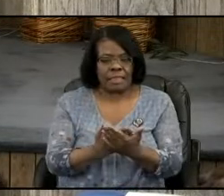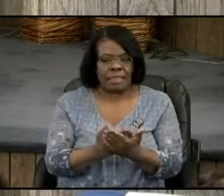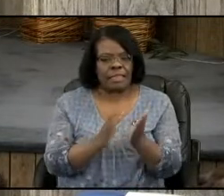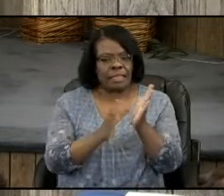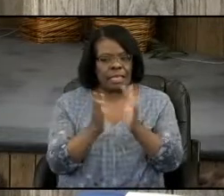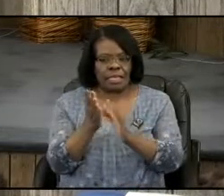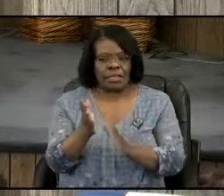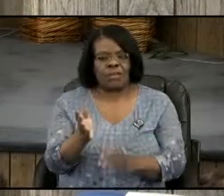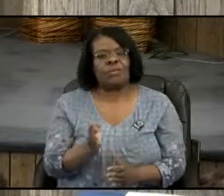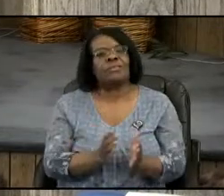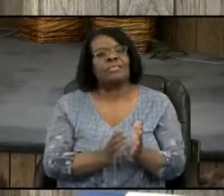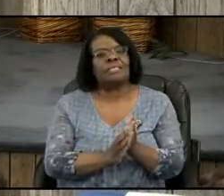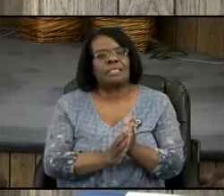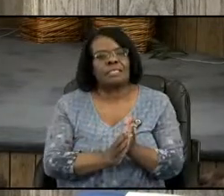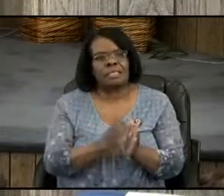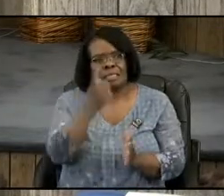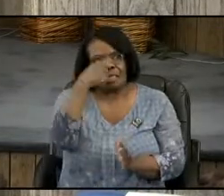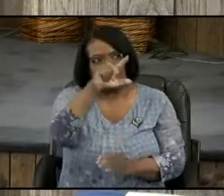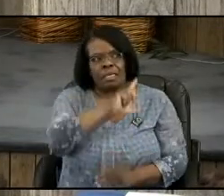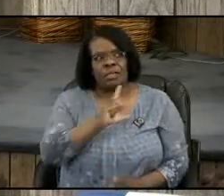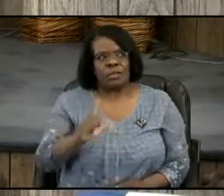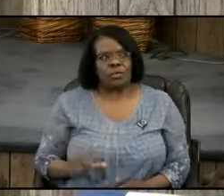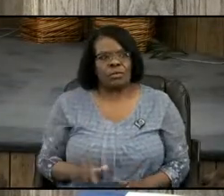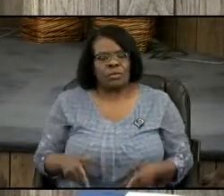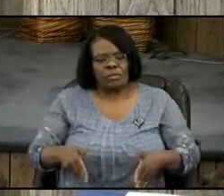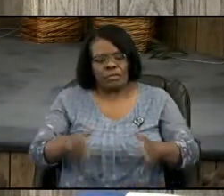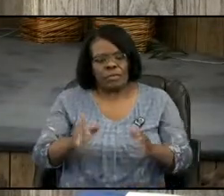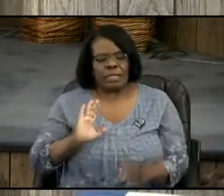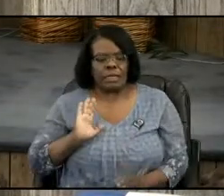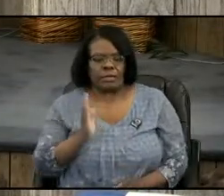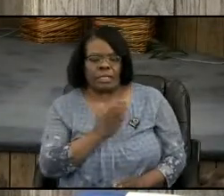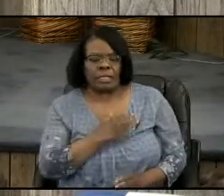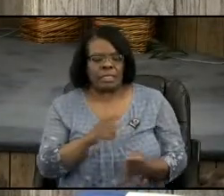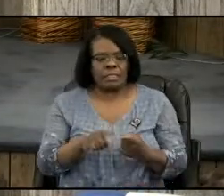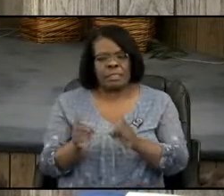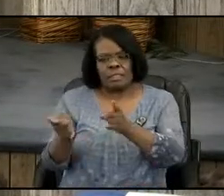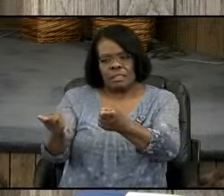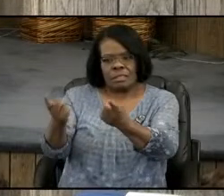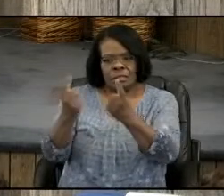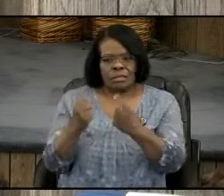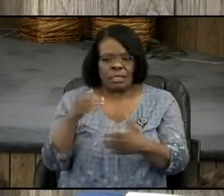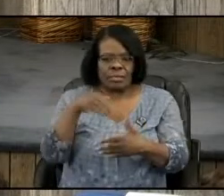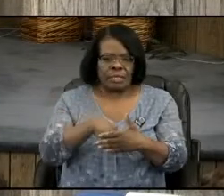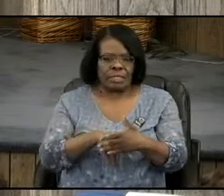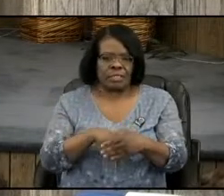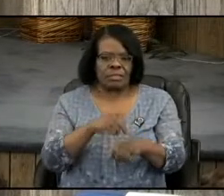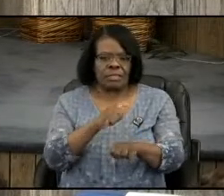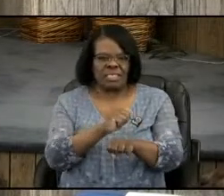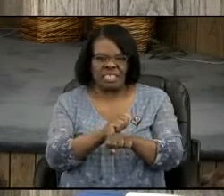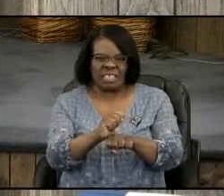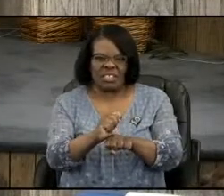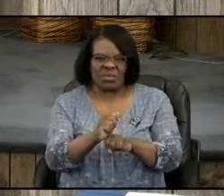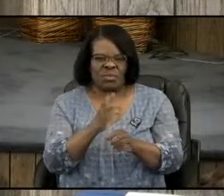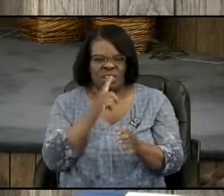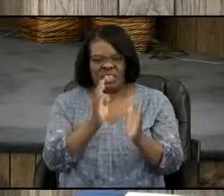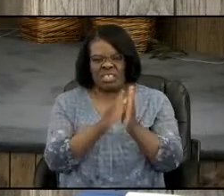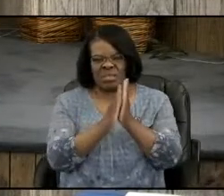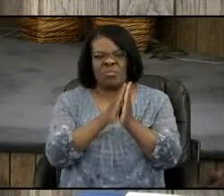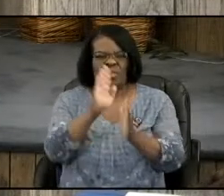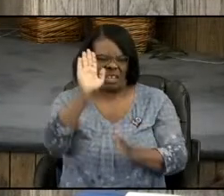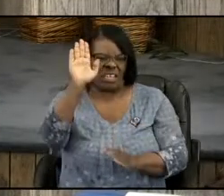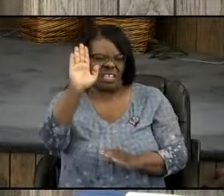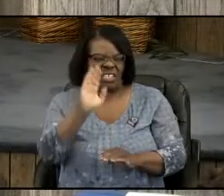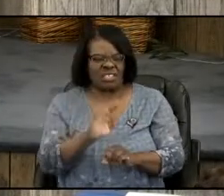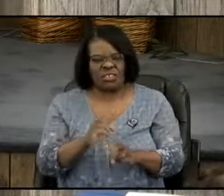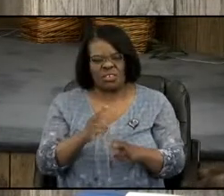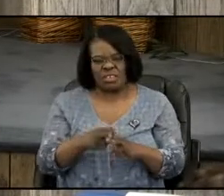Jesus. Thank you, Lord, that you allowed us to come into this sanctuary, Lord, to just praise your name. Father, we thank